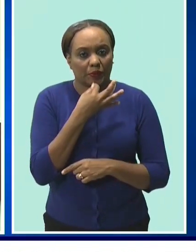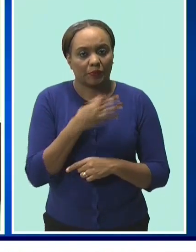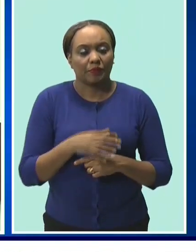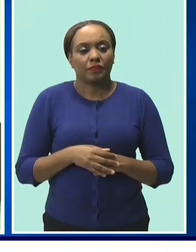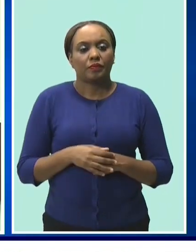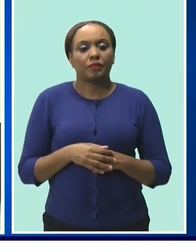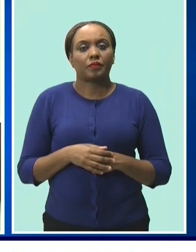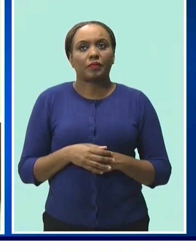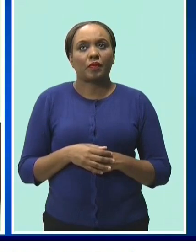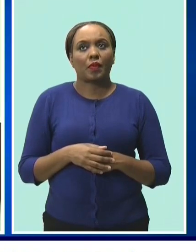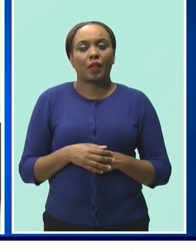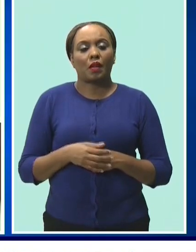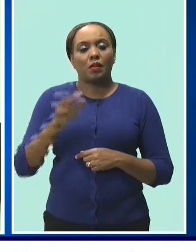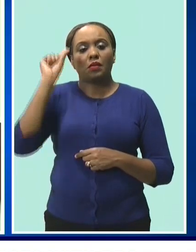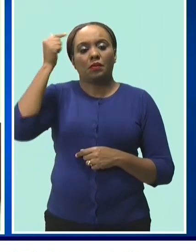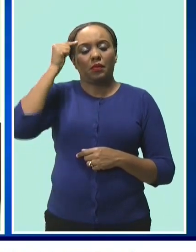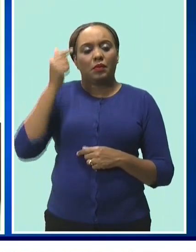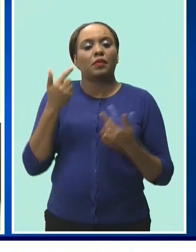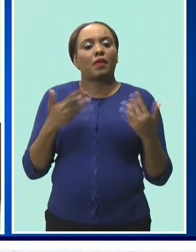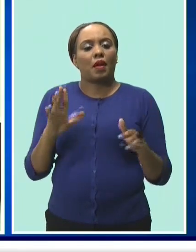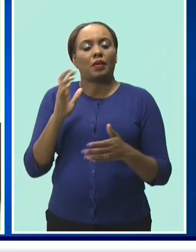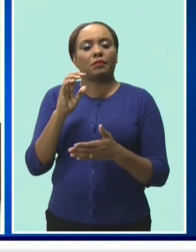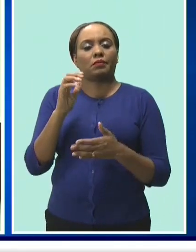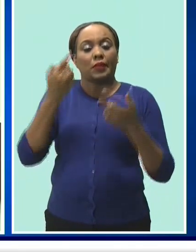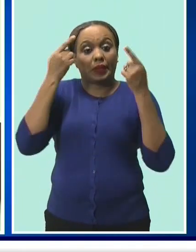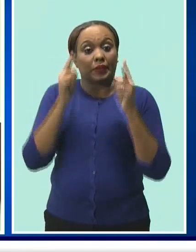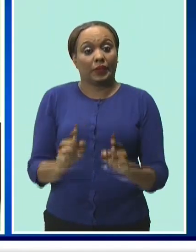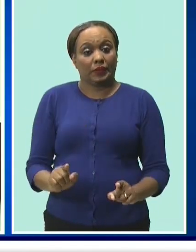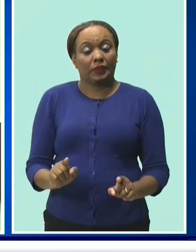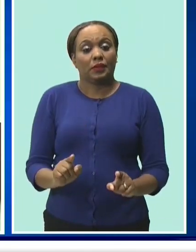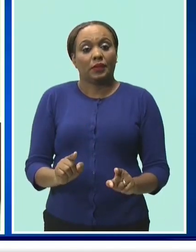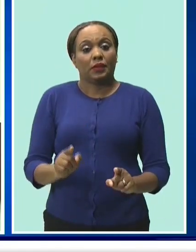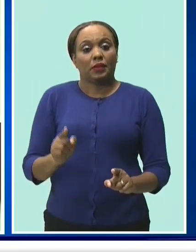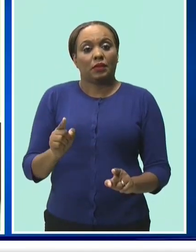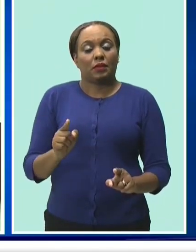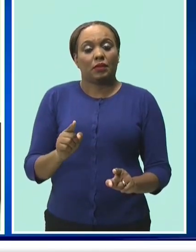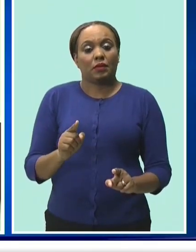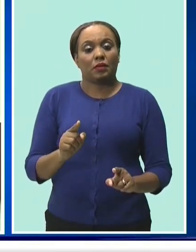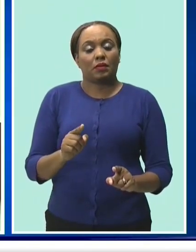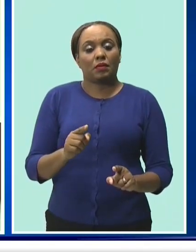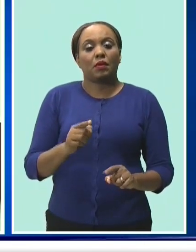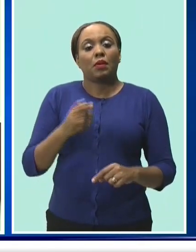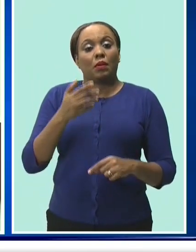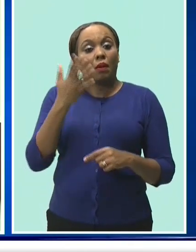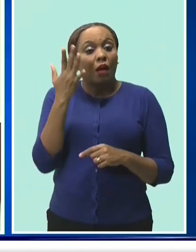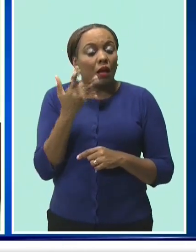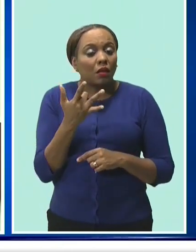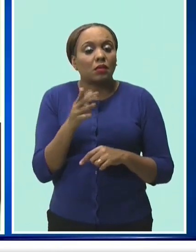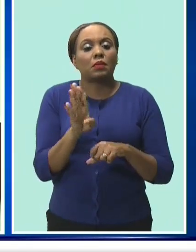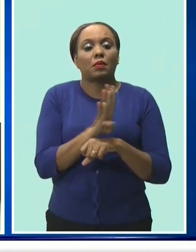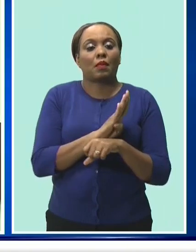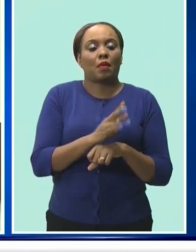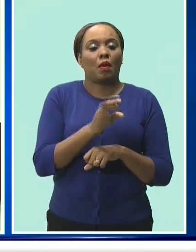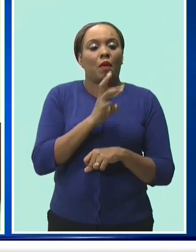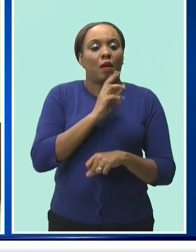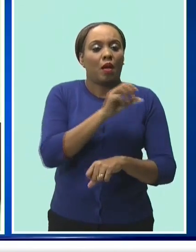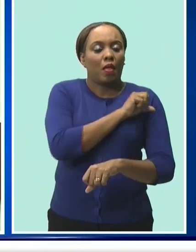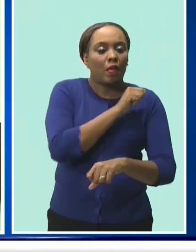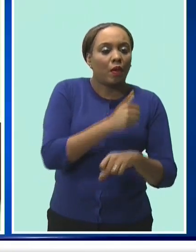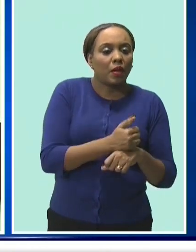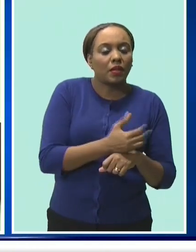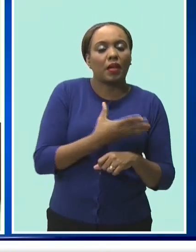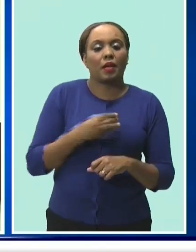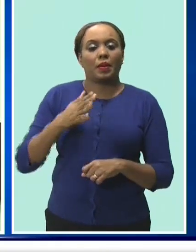Cabinet has already agreed to the Water Authority's request and the Ministry's request